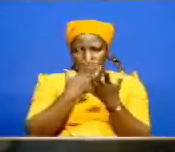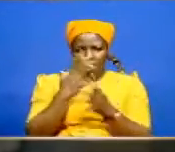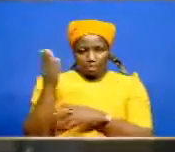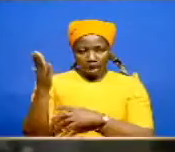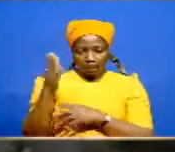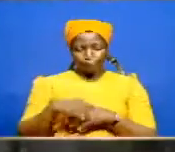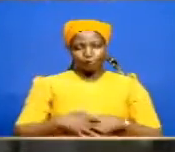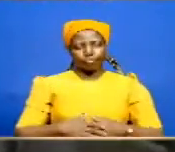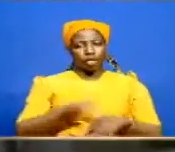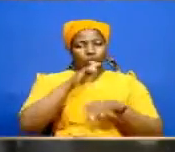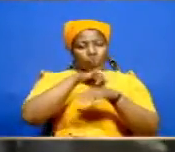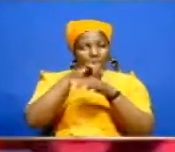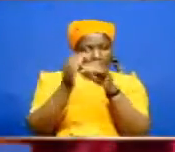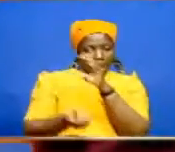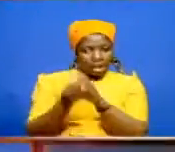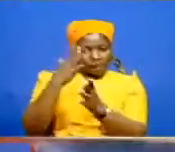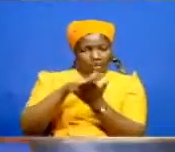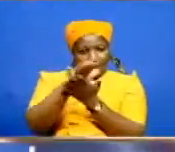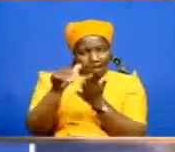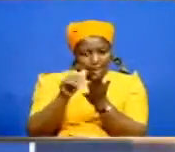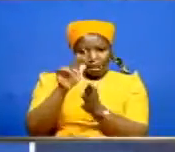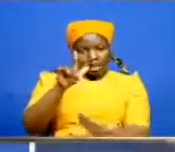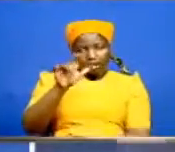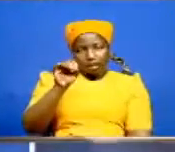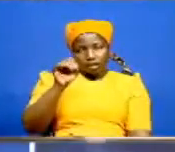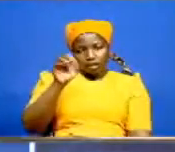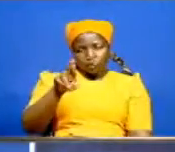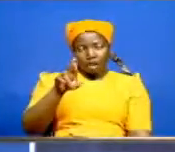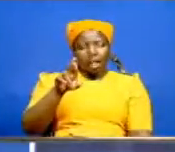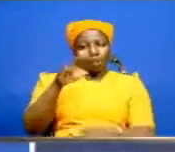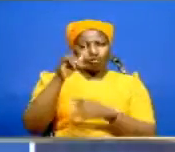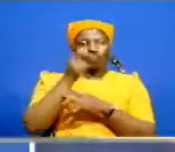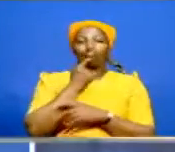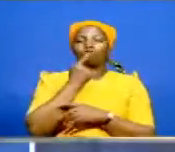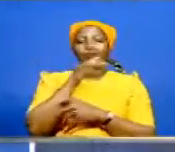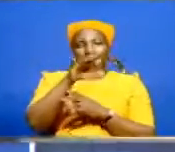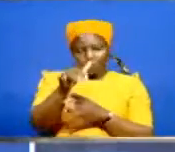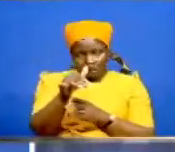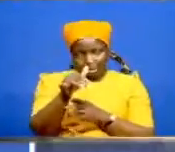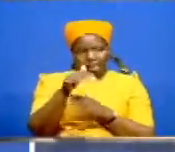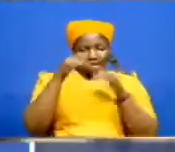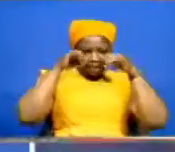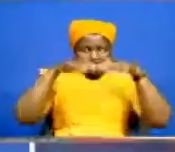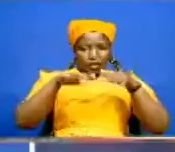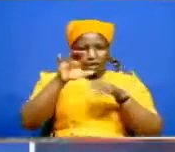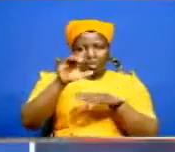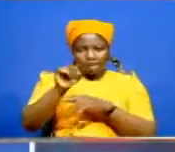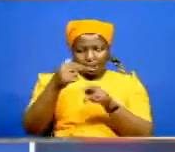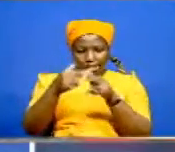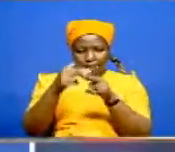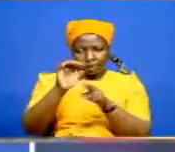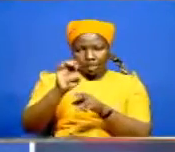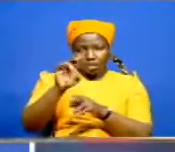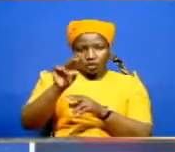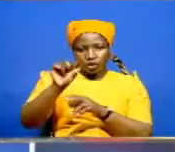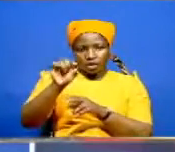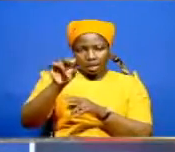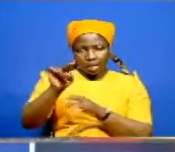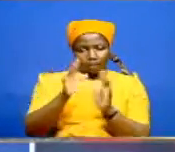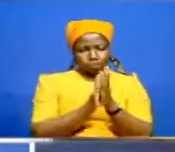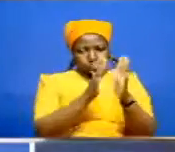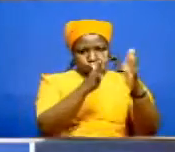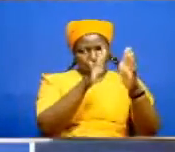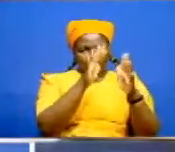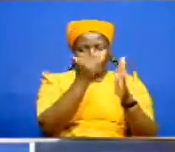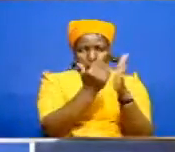Speaking at the launch of the center in Lodwar, Turkana County, Devolution Cabinet Secretary Eugene Wamalwa hailed the initiative by